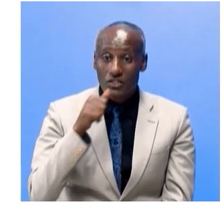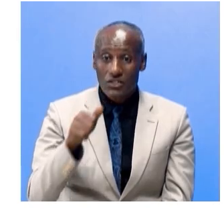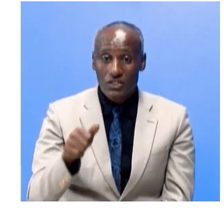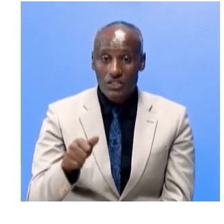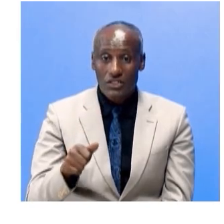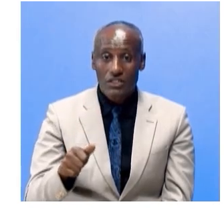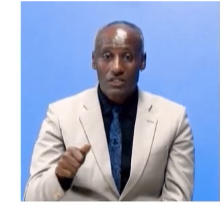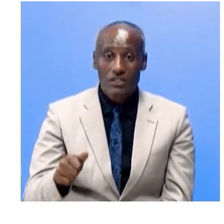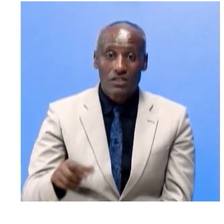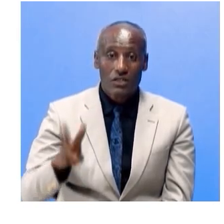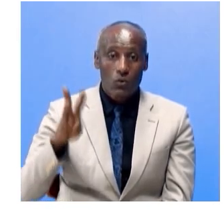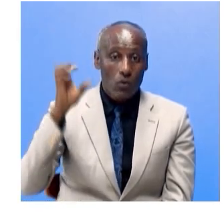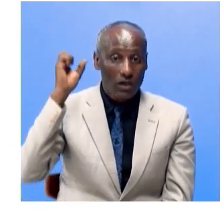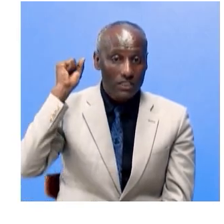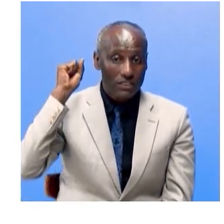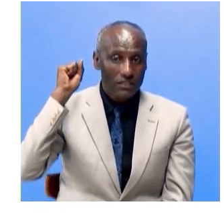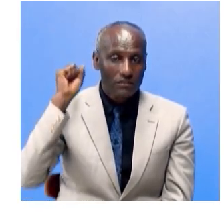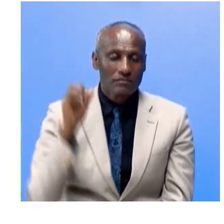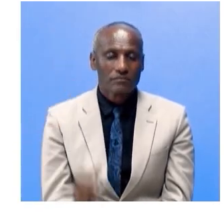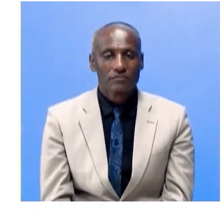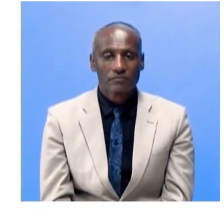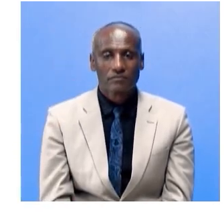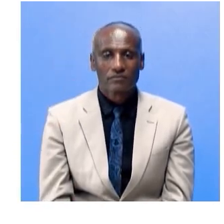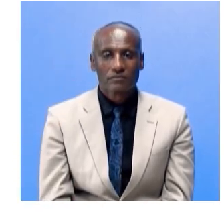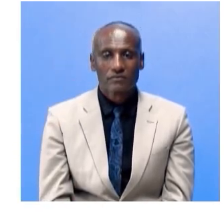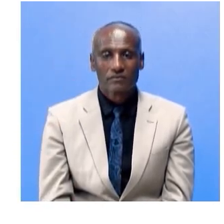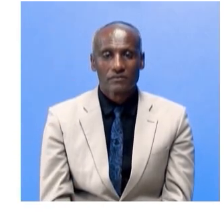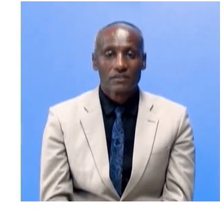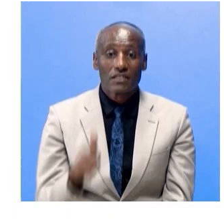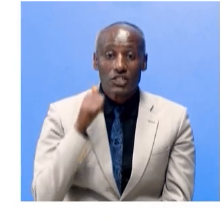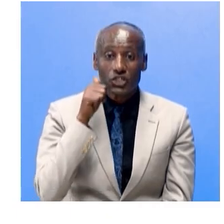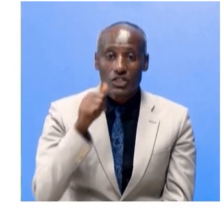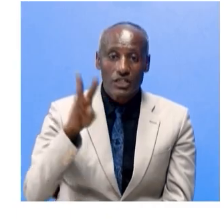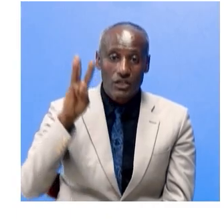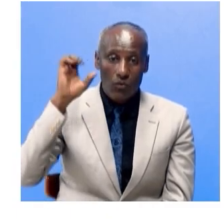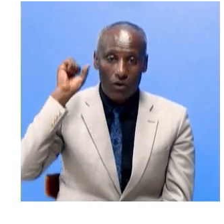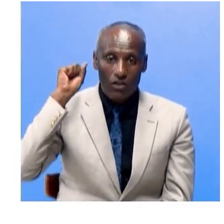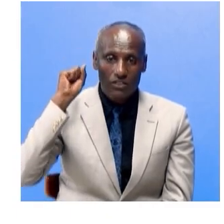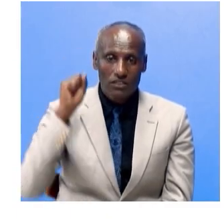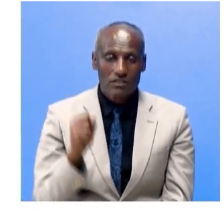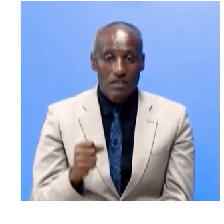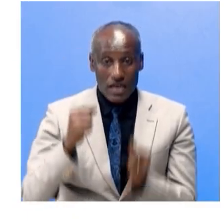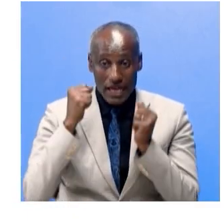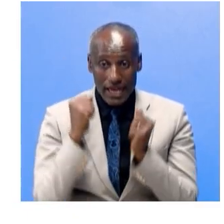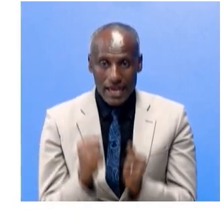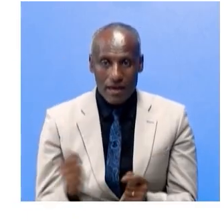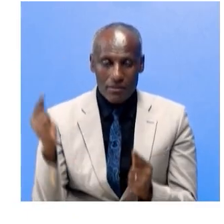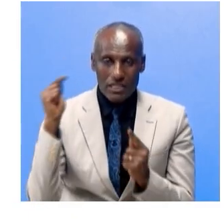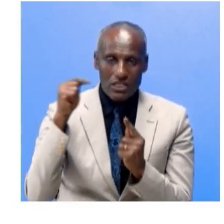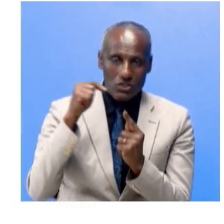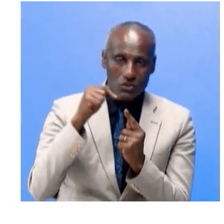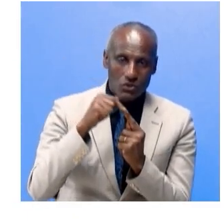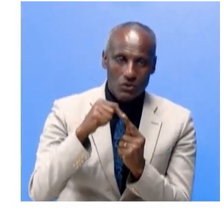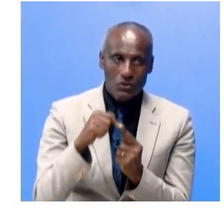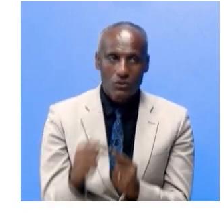were. She was. She was able to. She